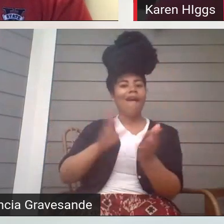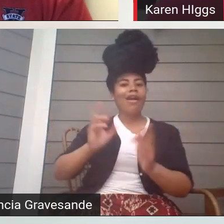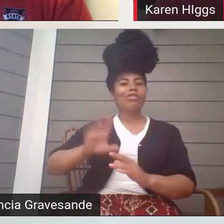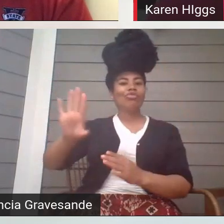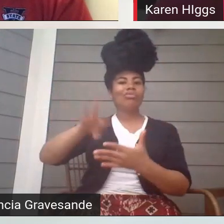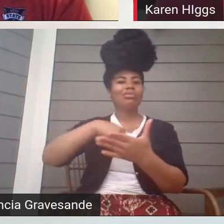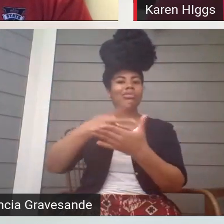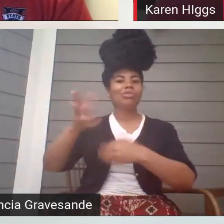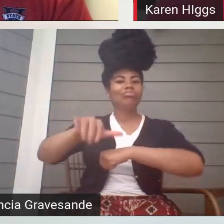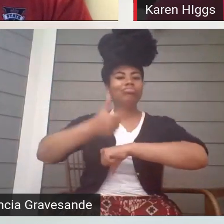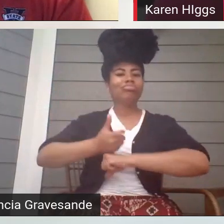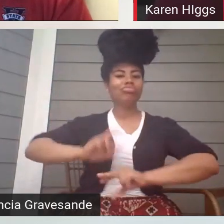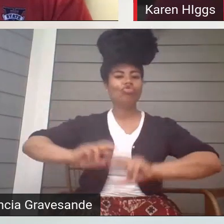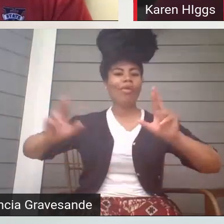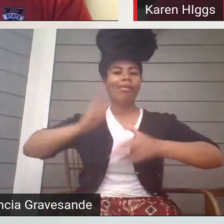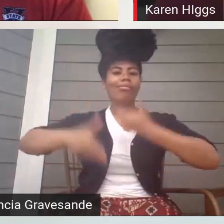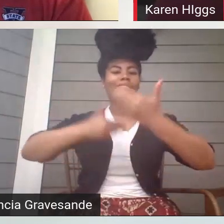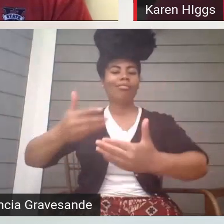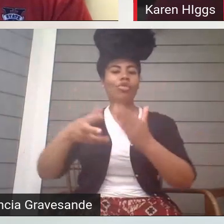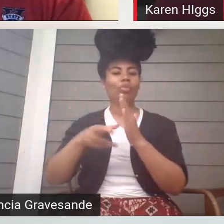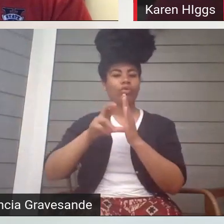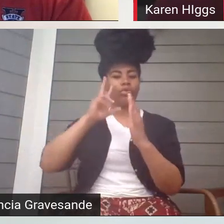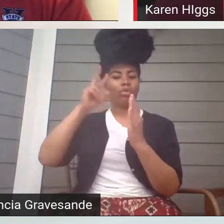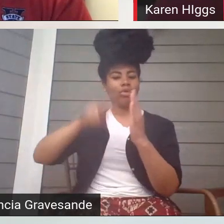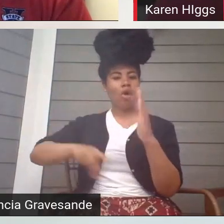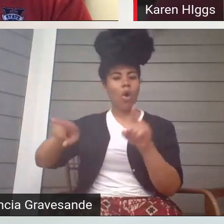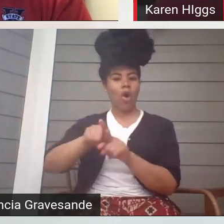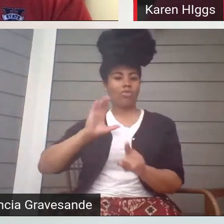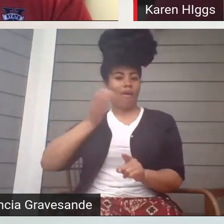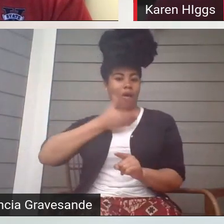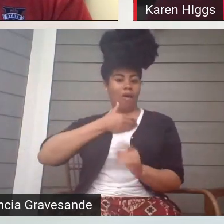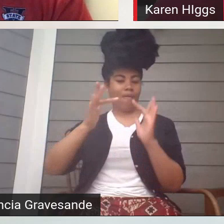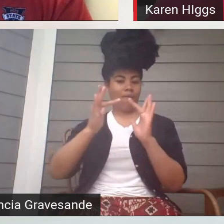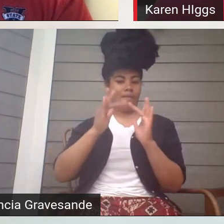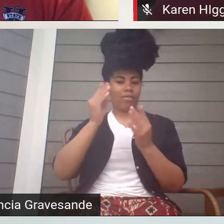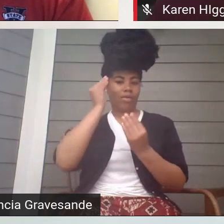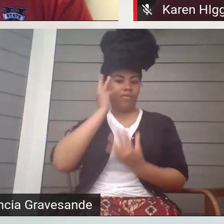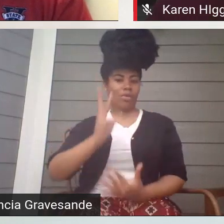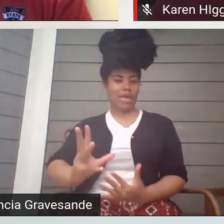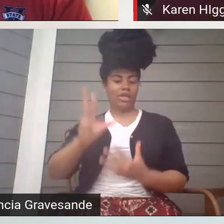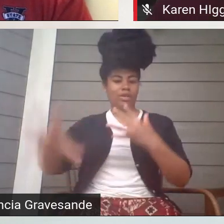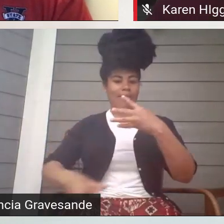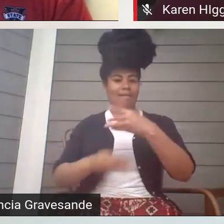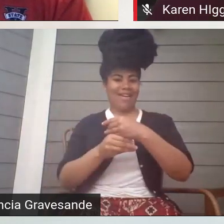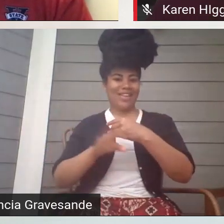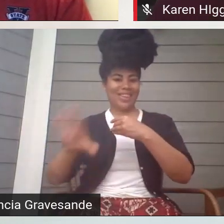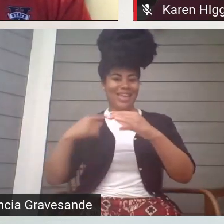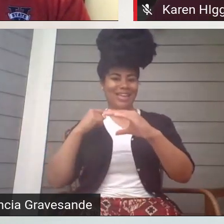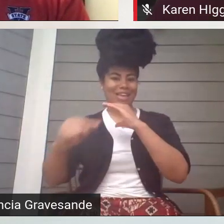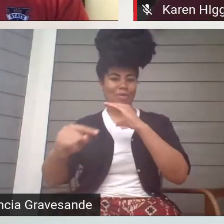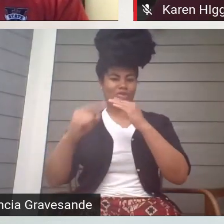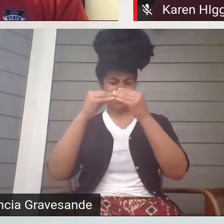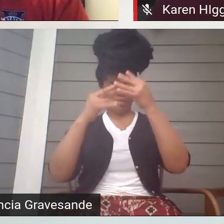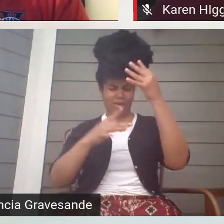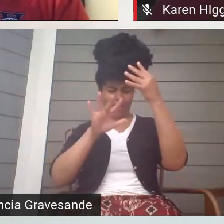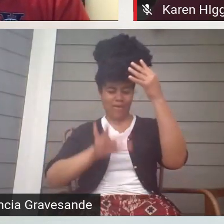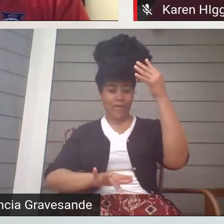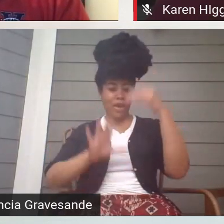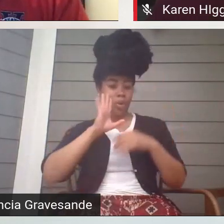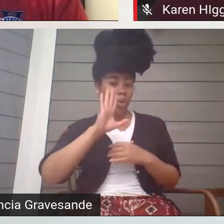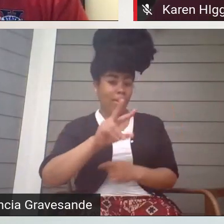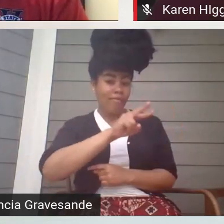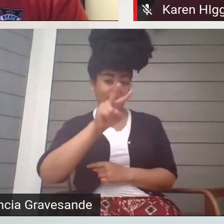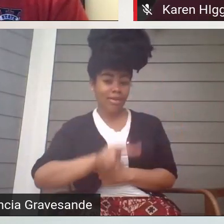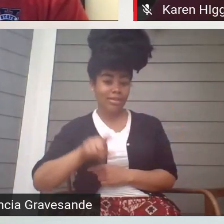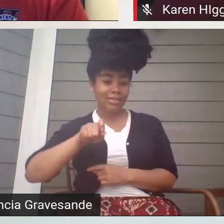ready, here's how to go view it, we're also going to include our contact information in there. Wonderful. And that's going to be to that valdosta.edu